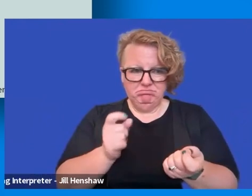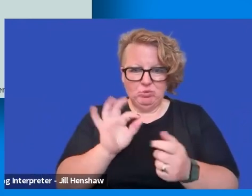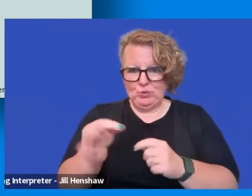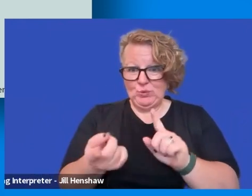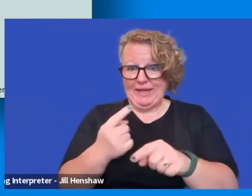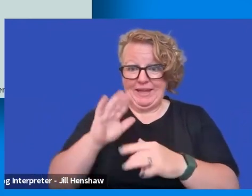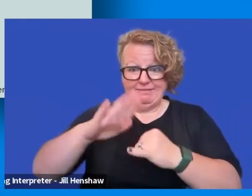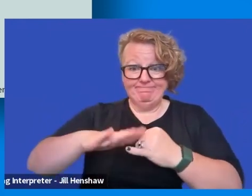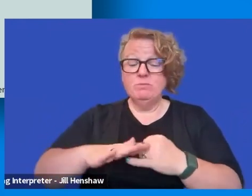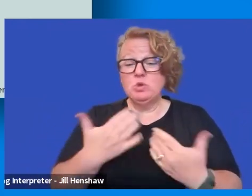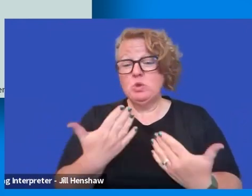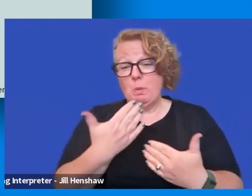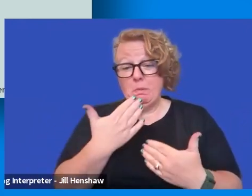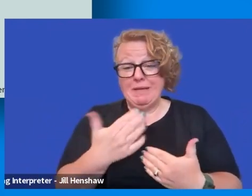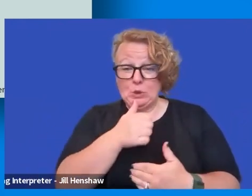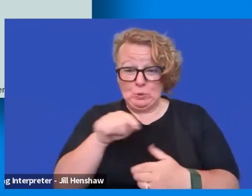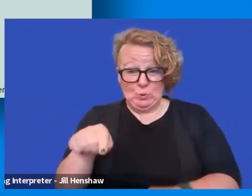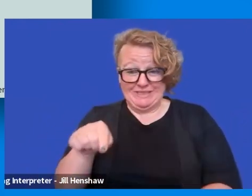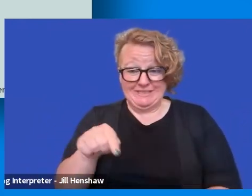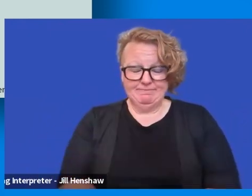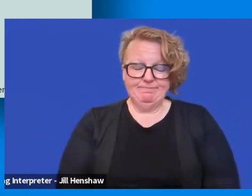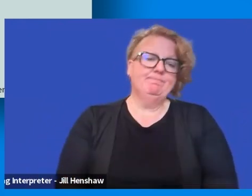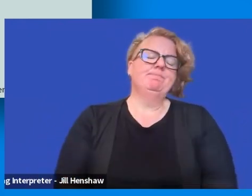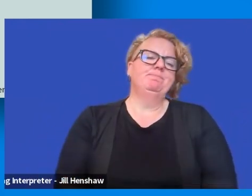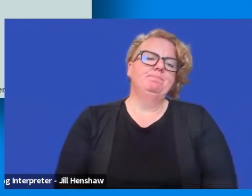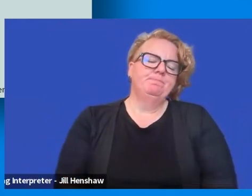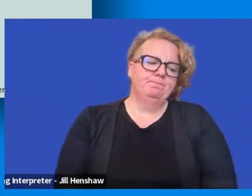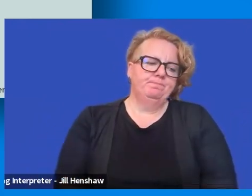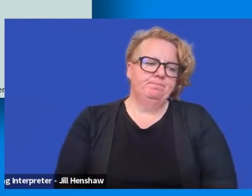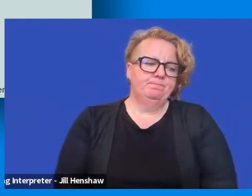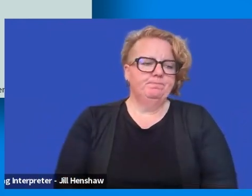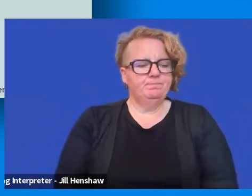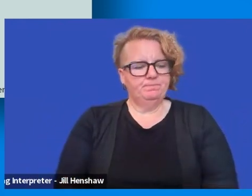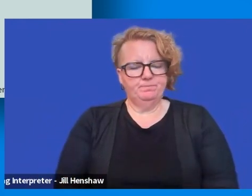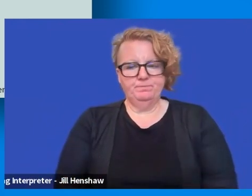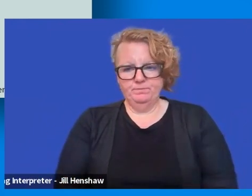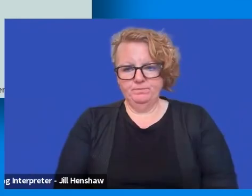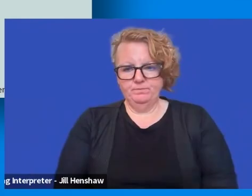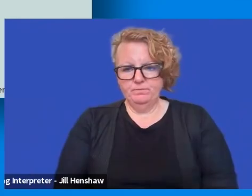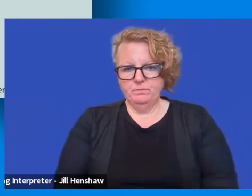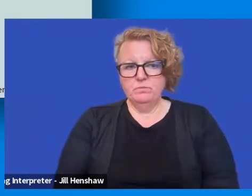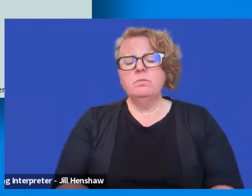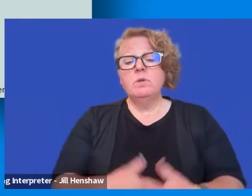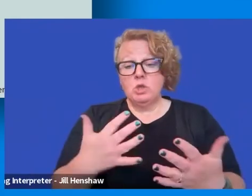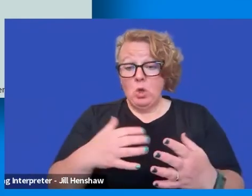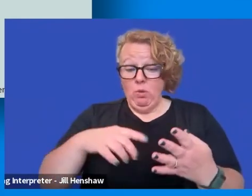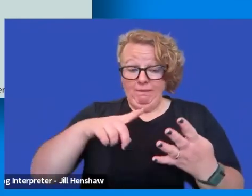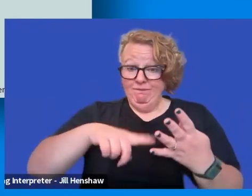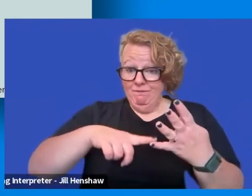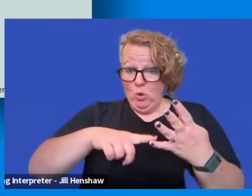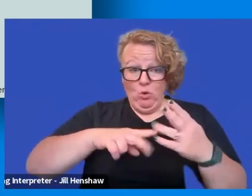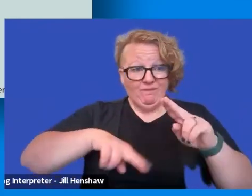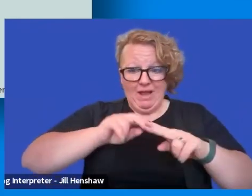at the end. So please do use that to paste your questions in. So the fourth and final stage of the